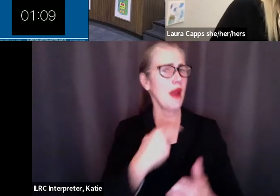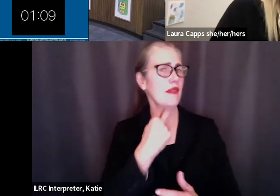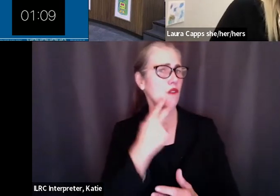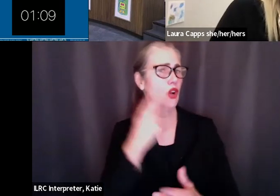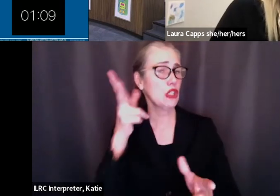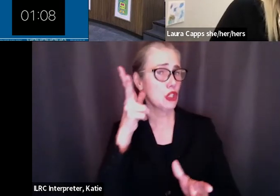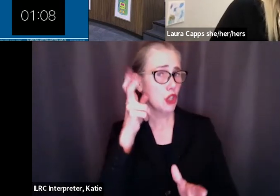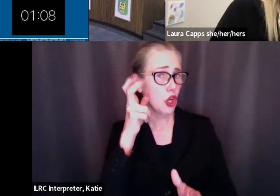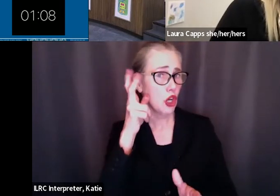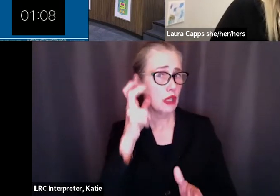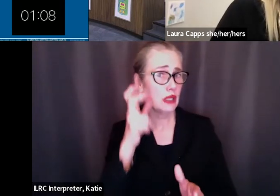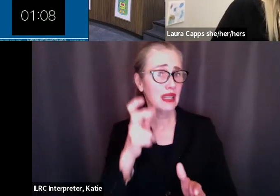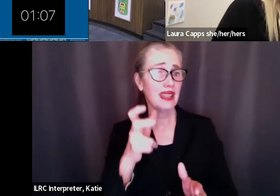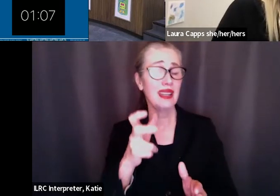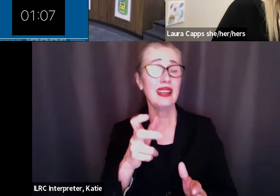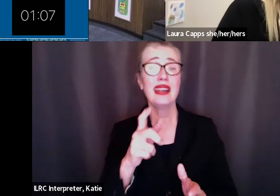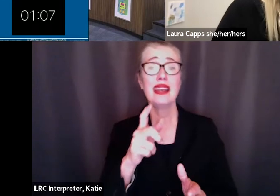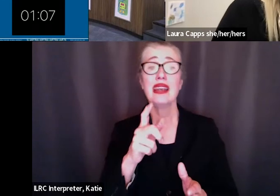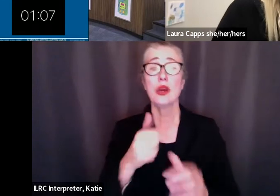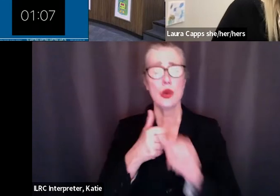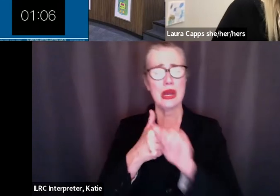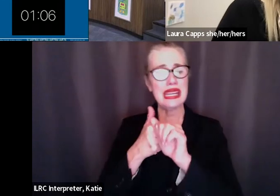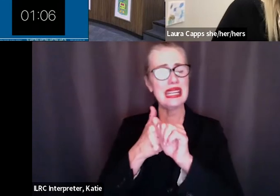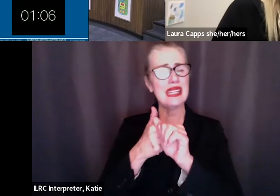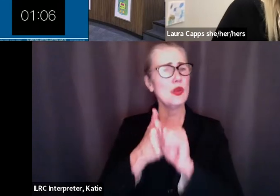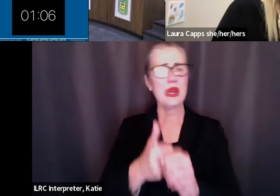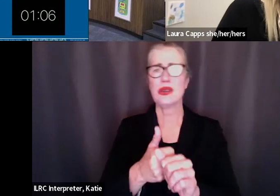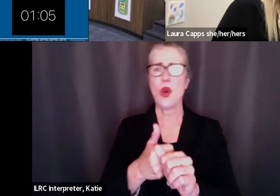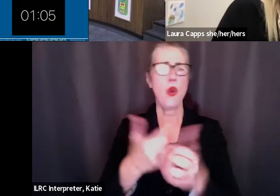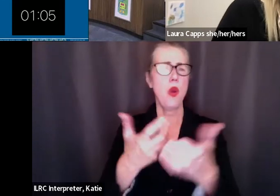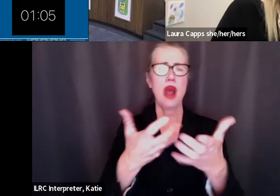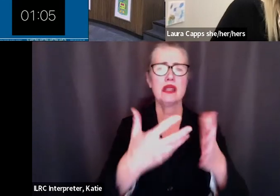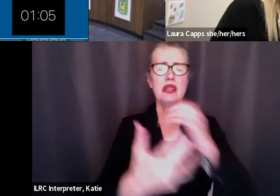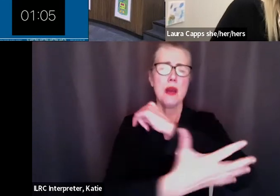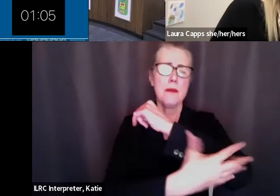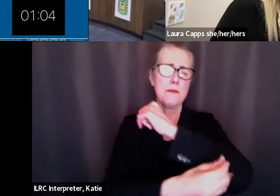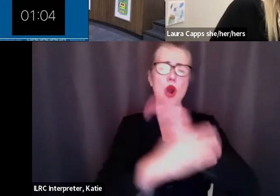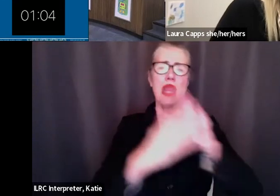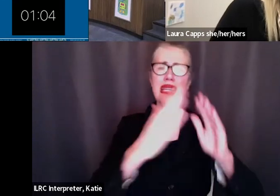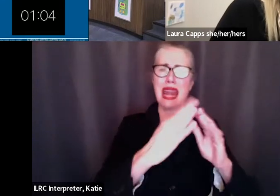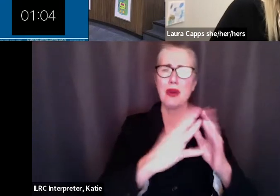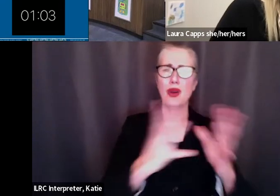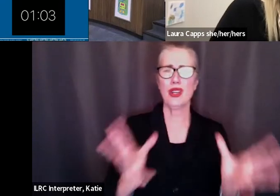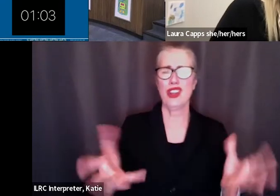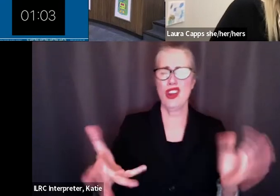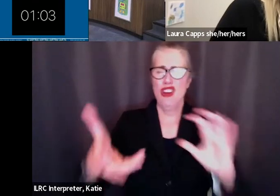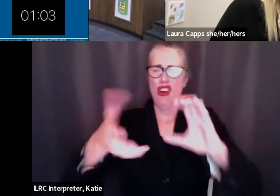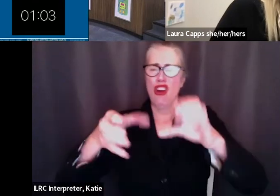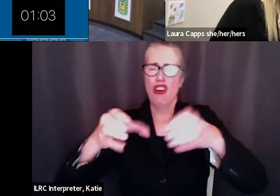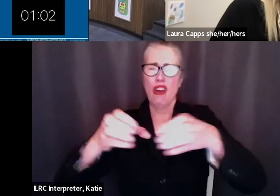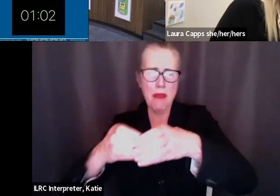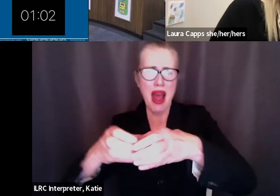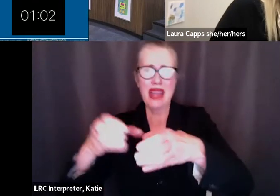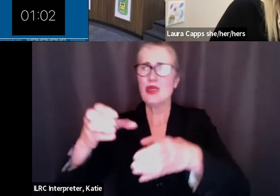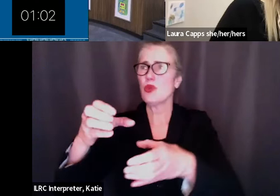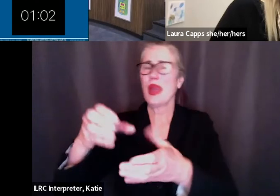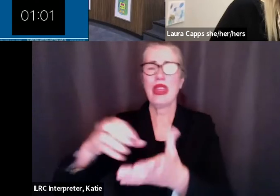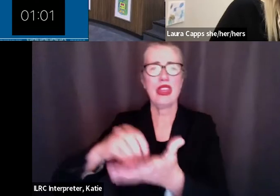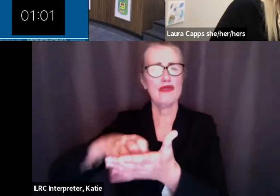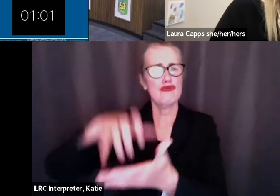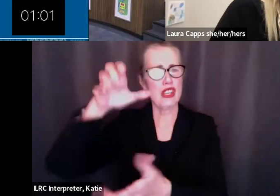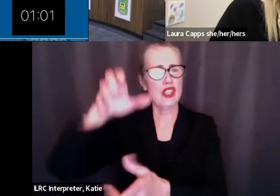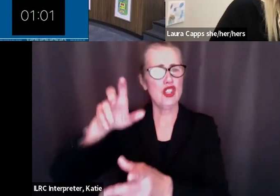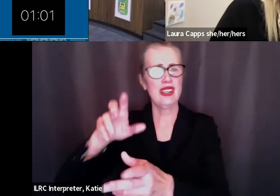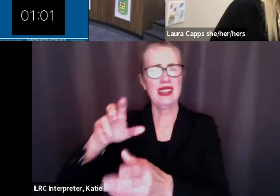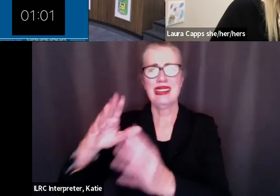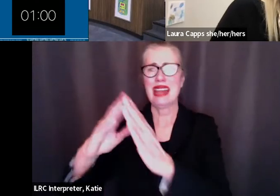come complying poor neighborhoods with rich neighborhoods for example residents from the mesa make millions of dollars to be able to live in